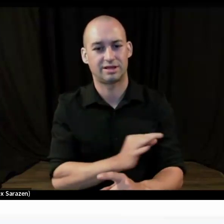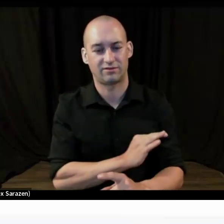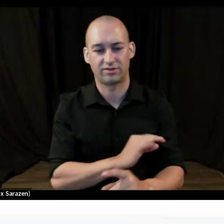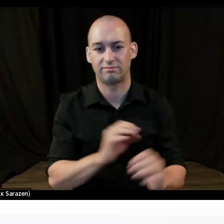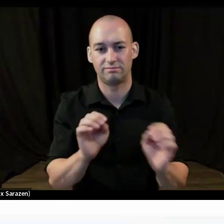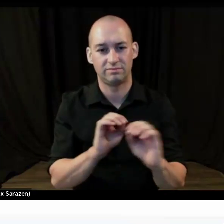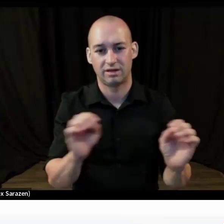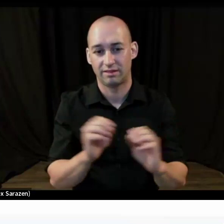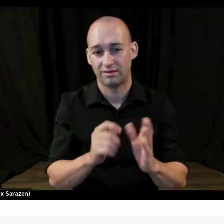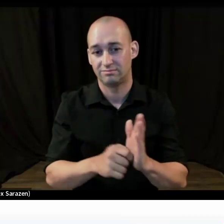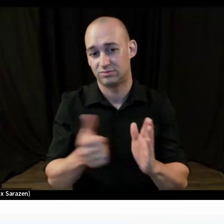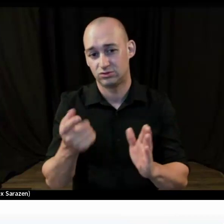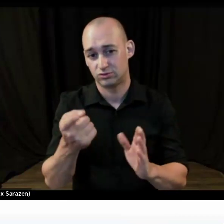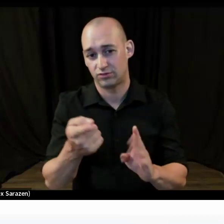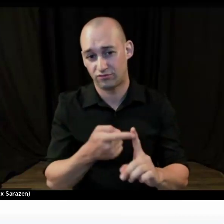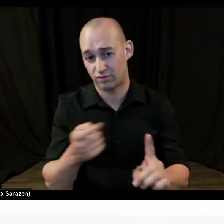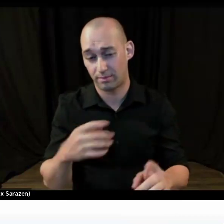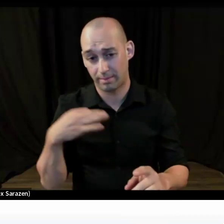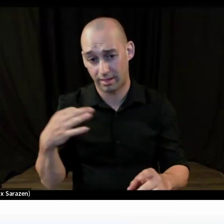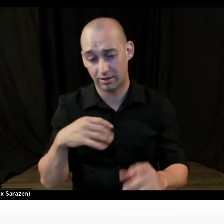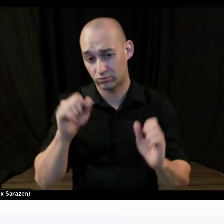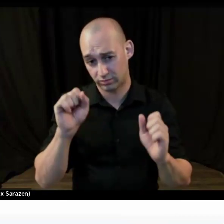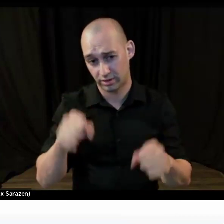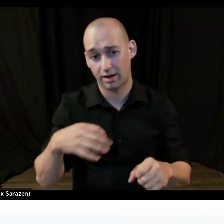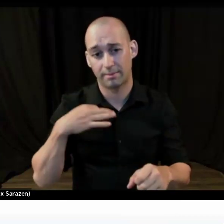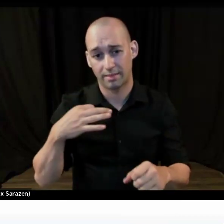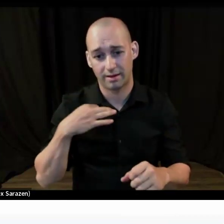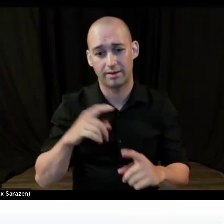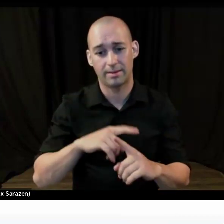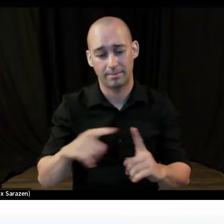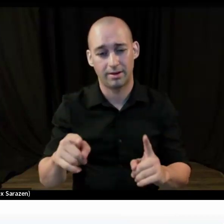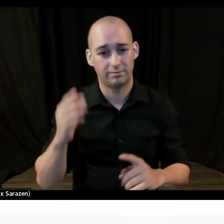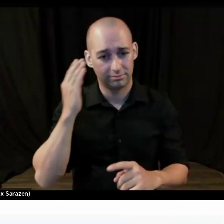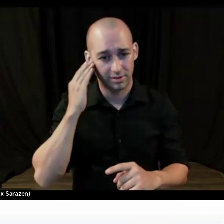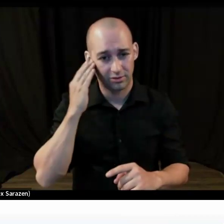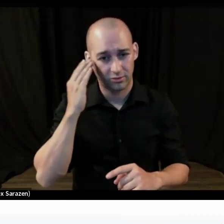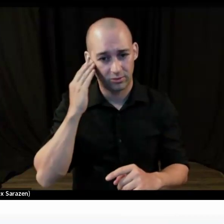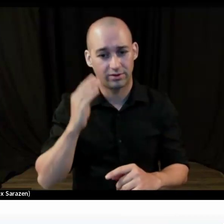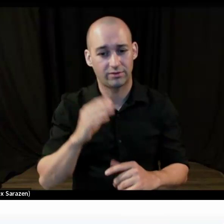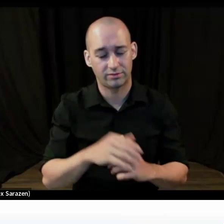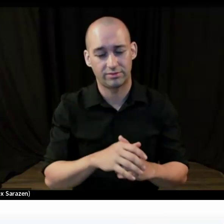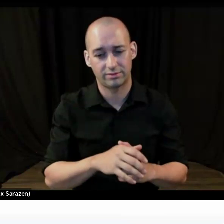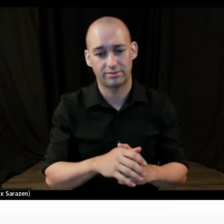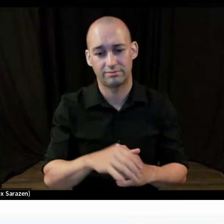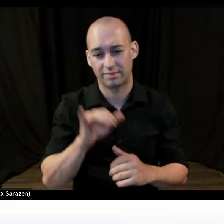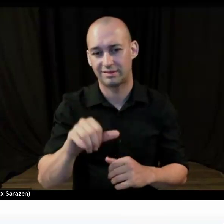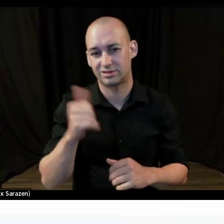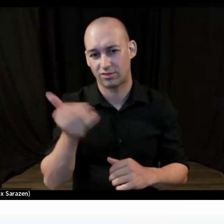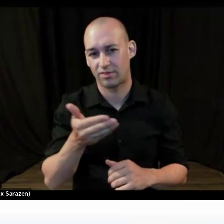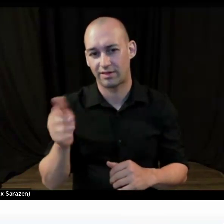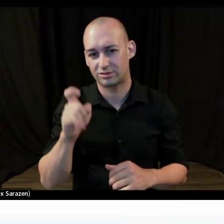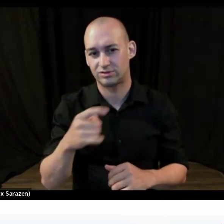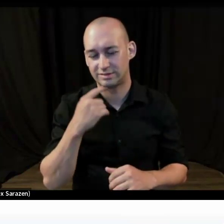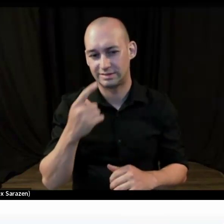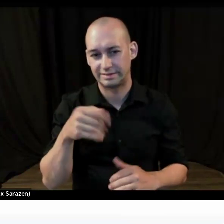from not participating or applying. But we see, and that's the other thing I should have said